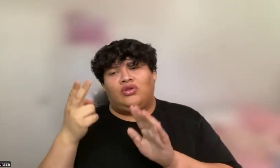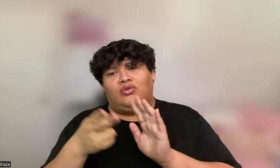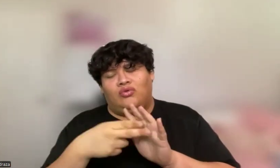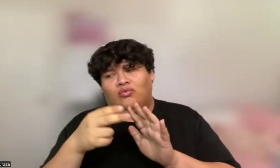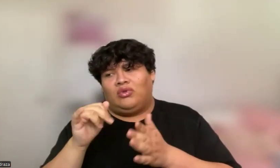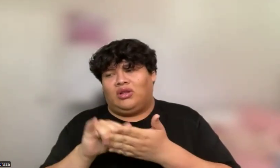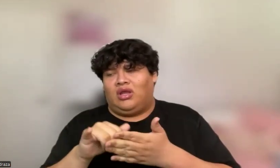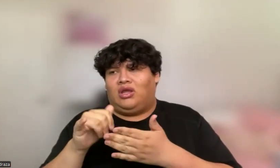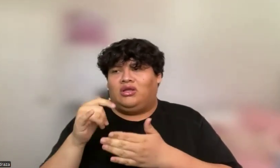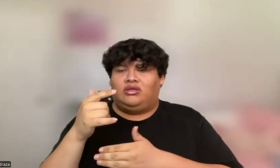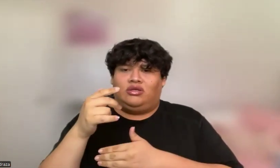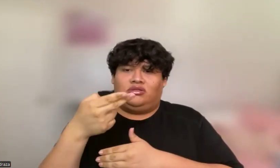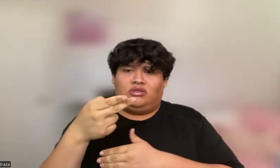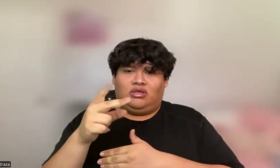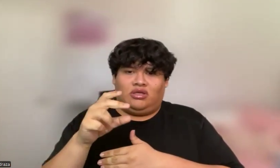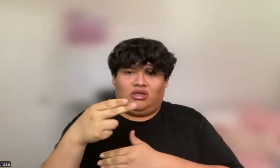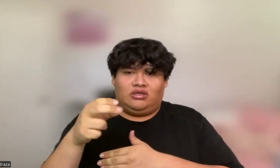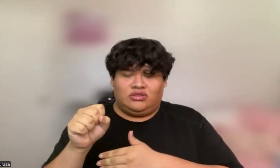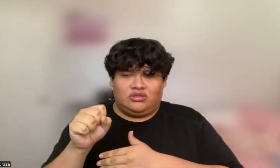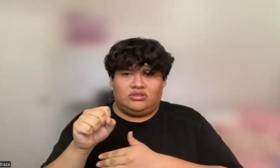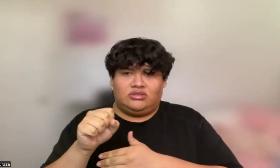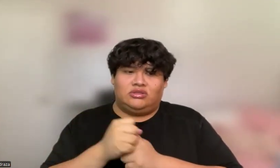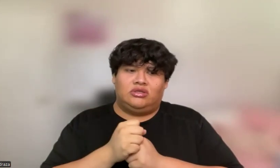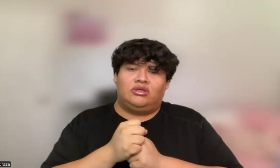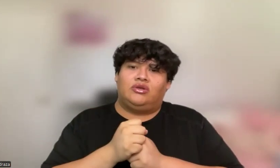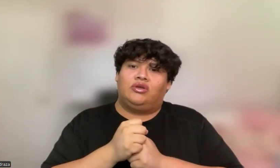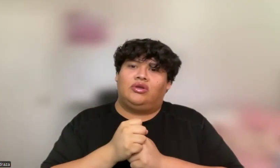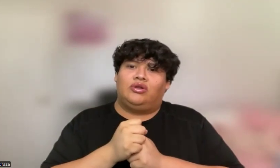Cal HHS, I think, has been